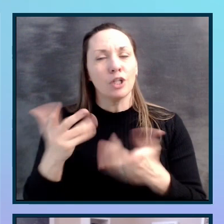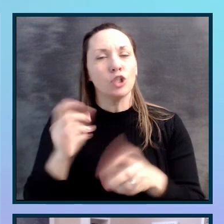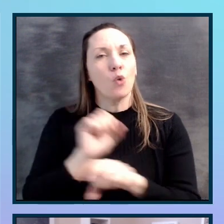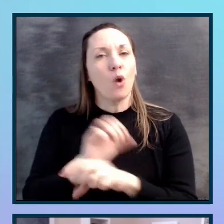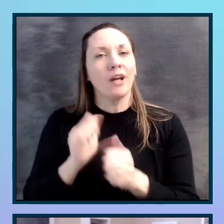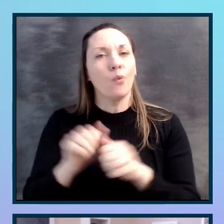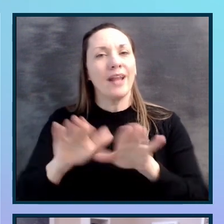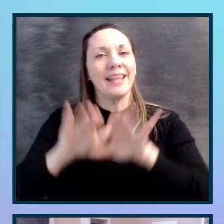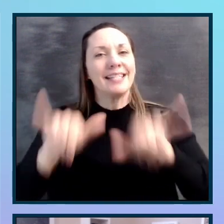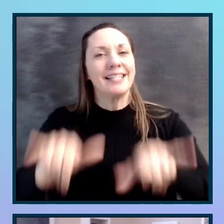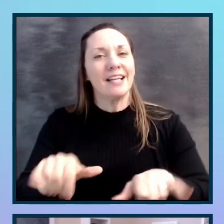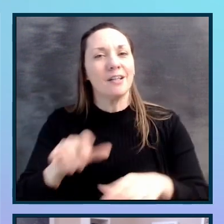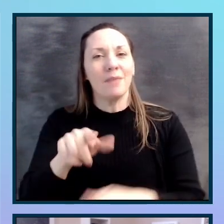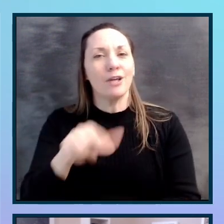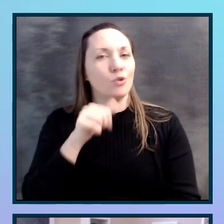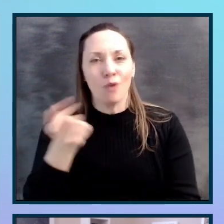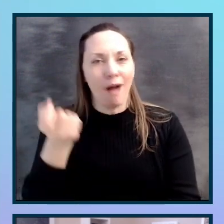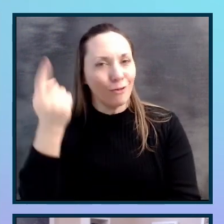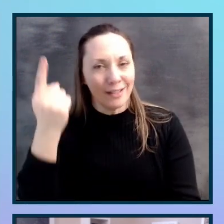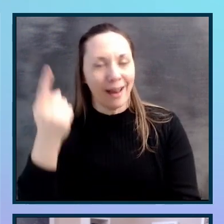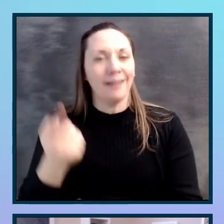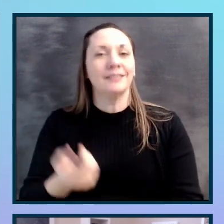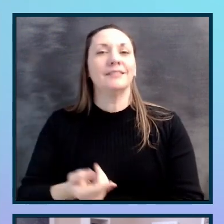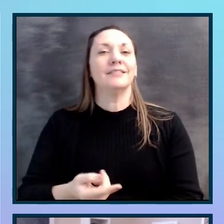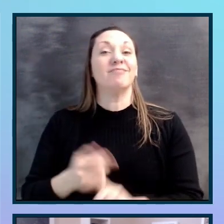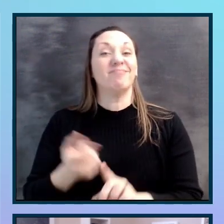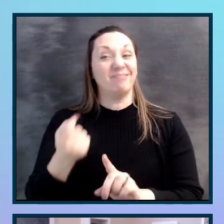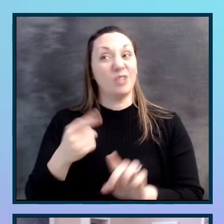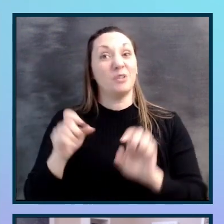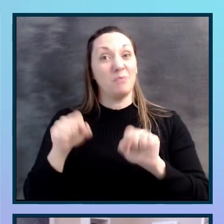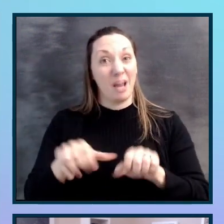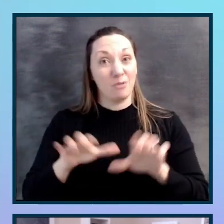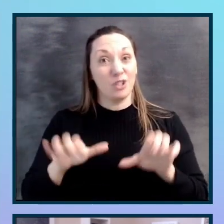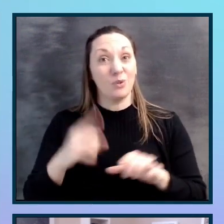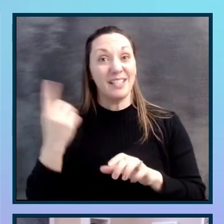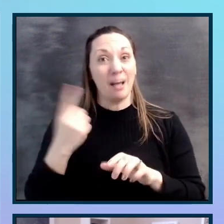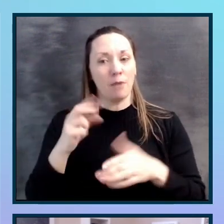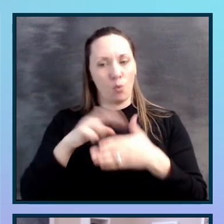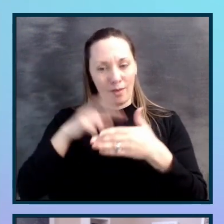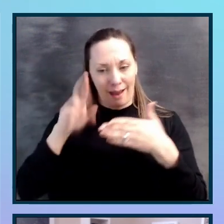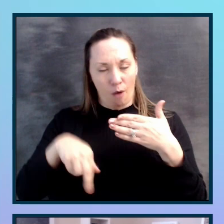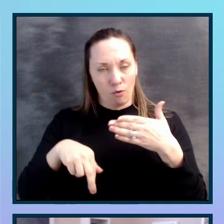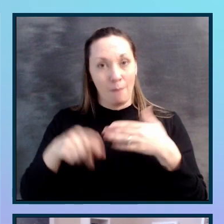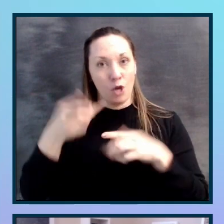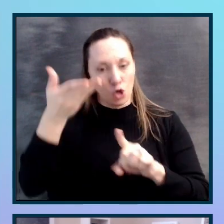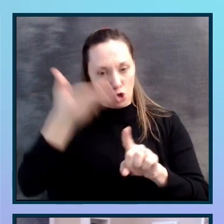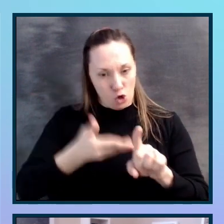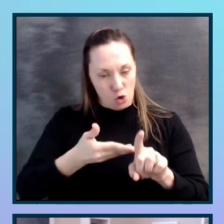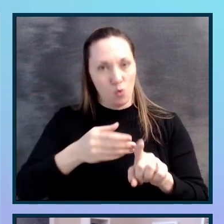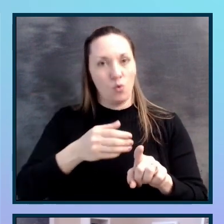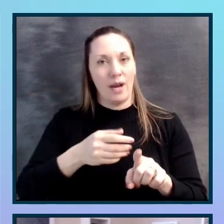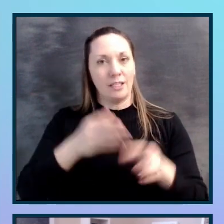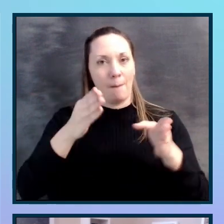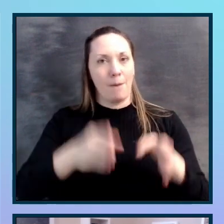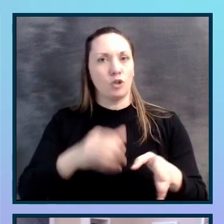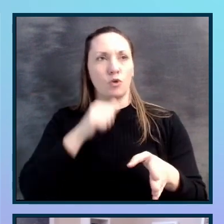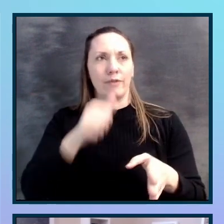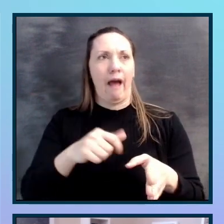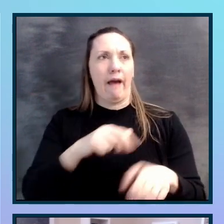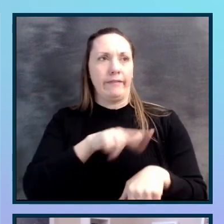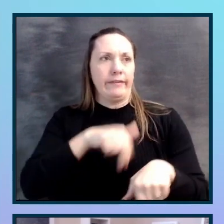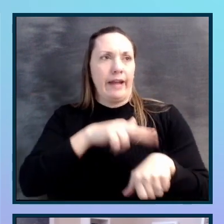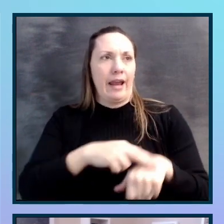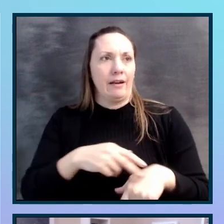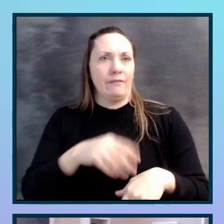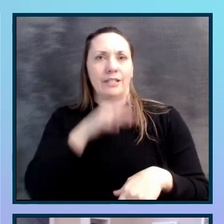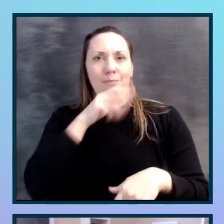that you do not understand in order to do something where the outcome, you as a non-French speaker or a non-Spanish